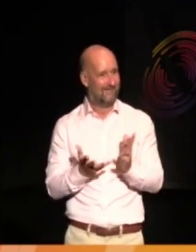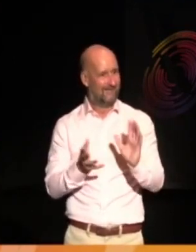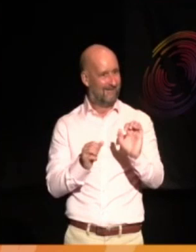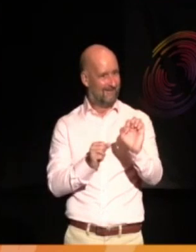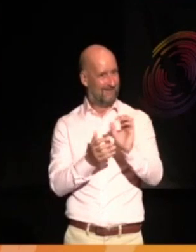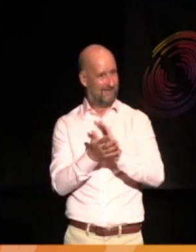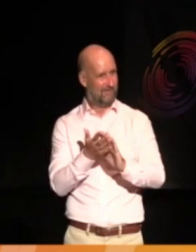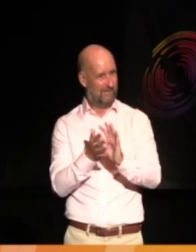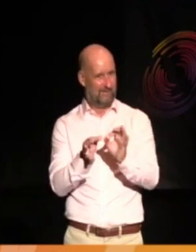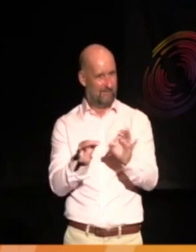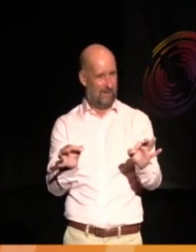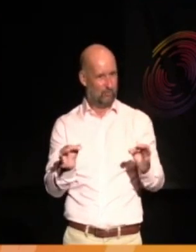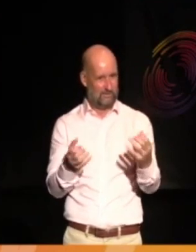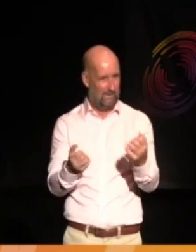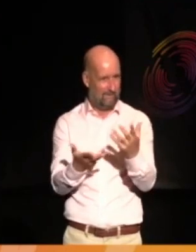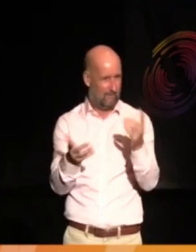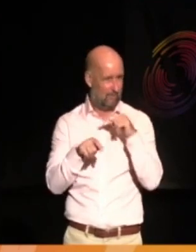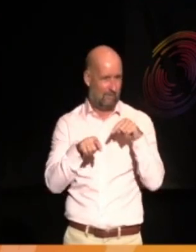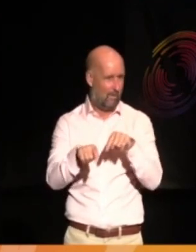you would be unhappy with, I promise.